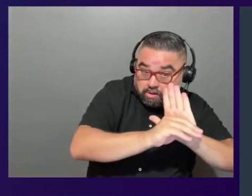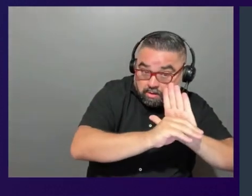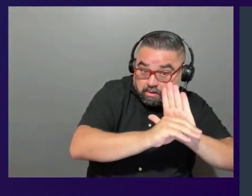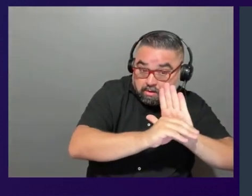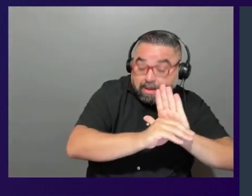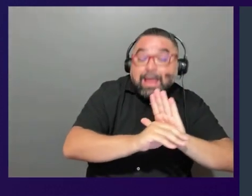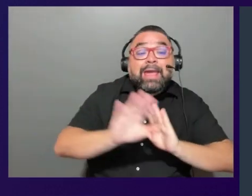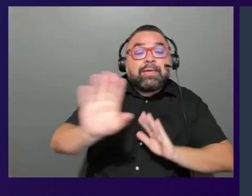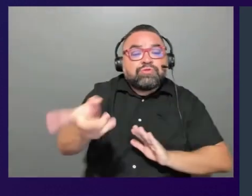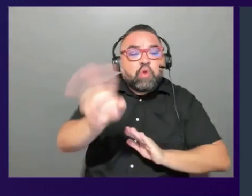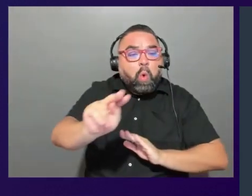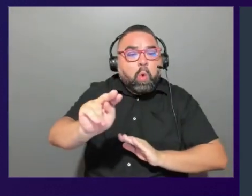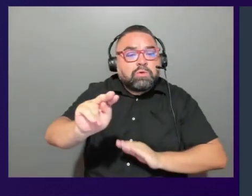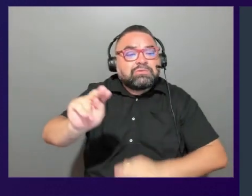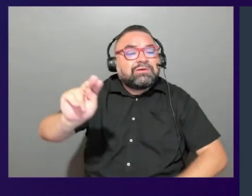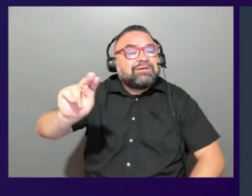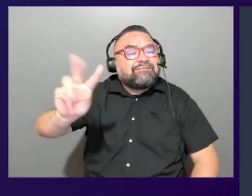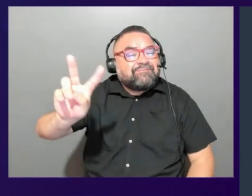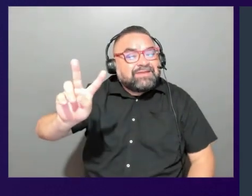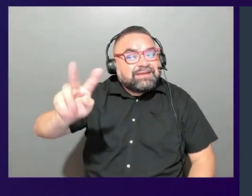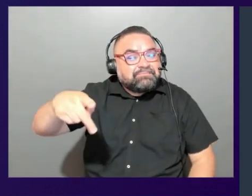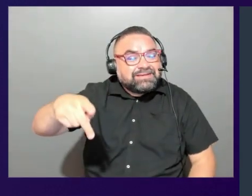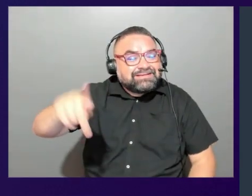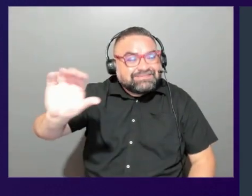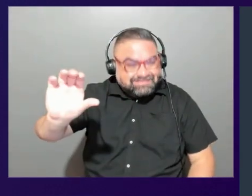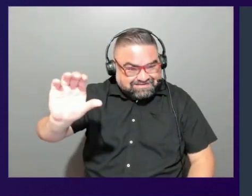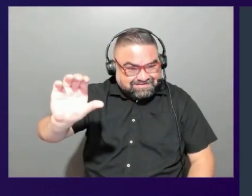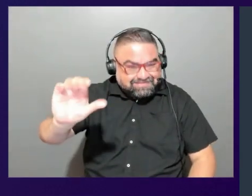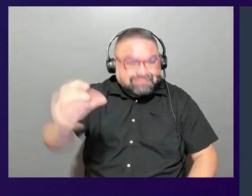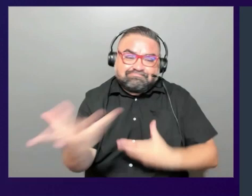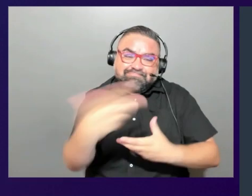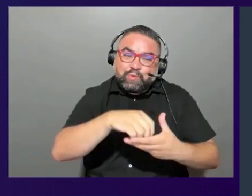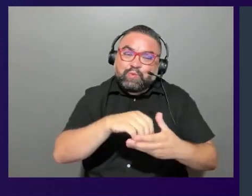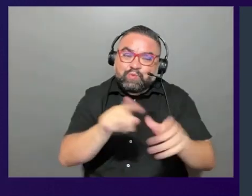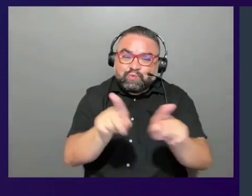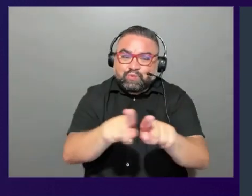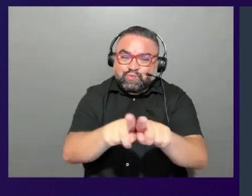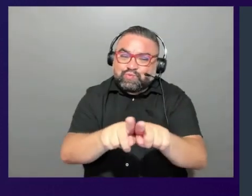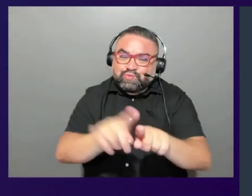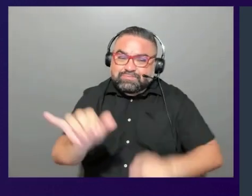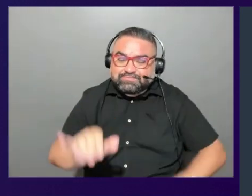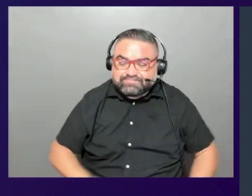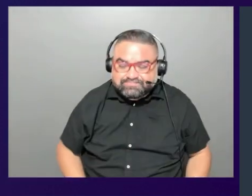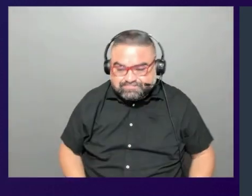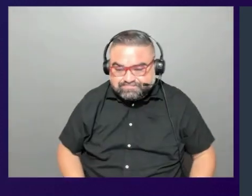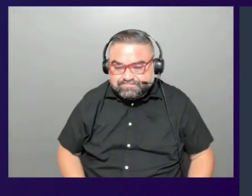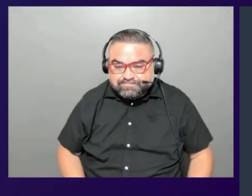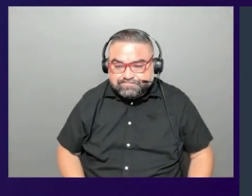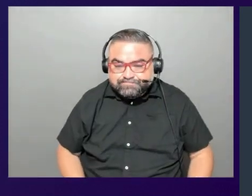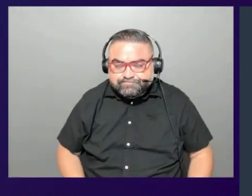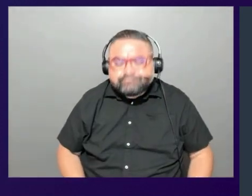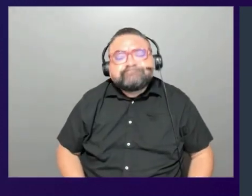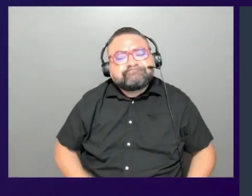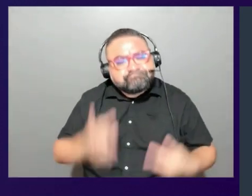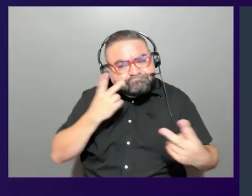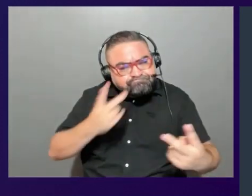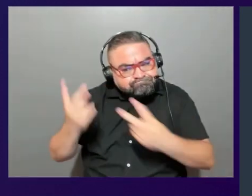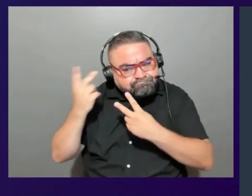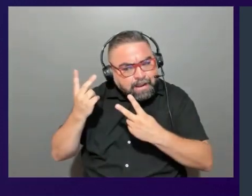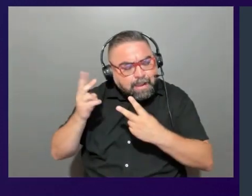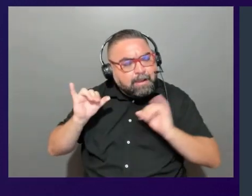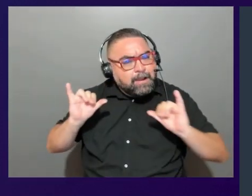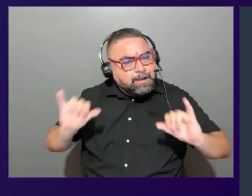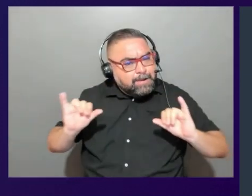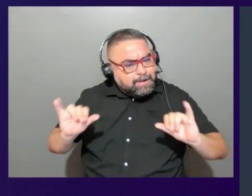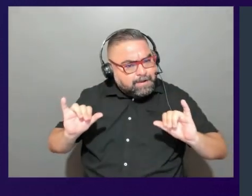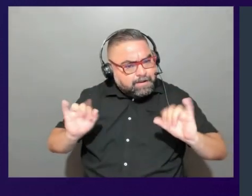their own VPCs. Finally, there's a retrospective element to this where people want